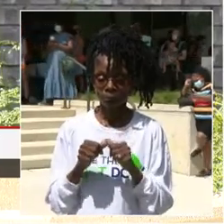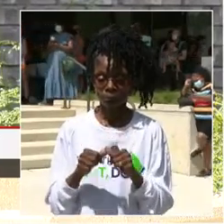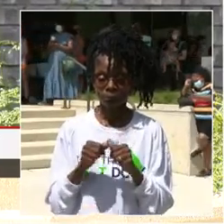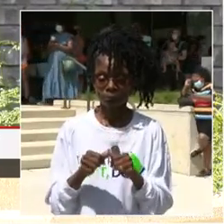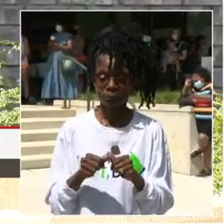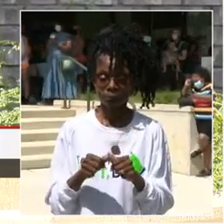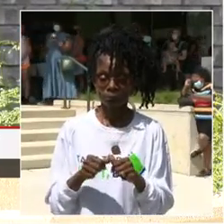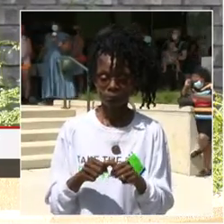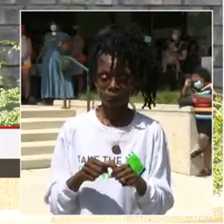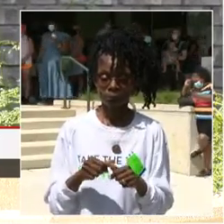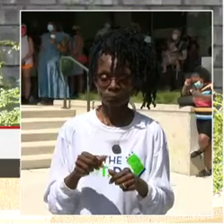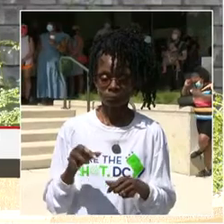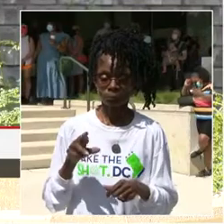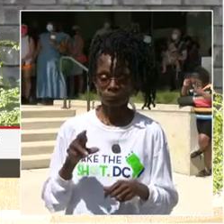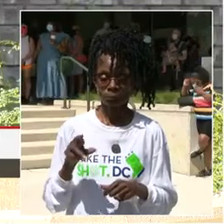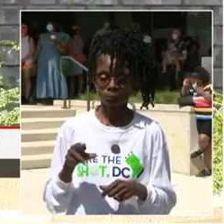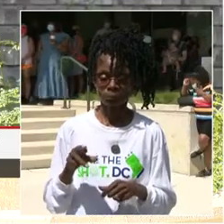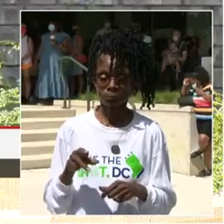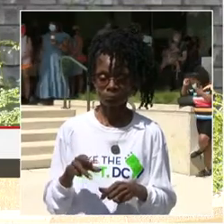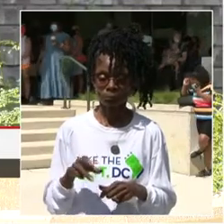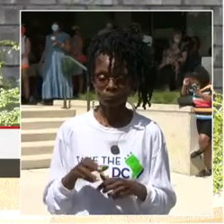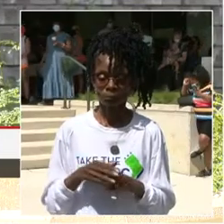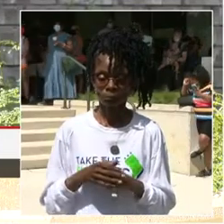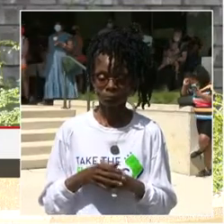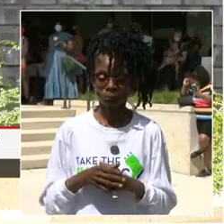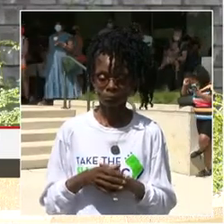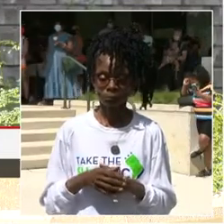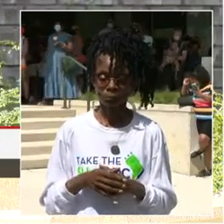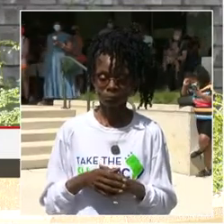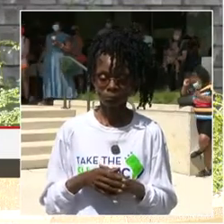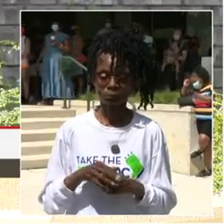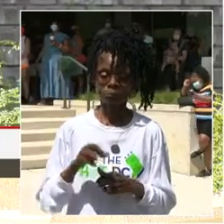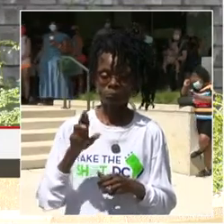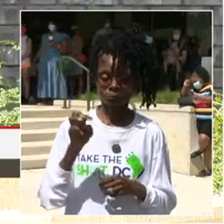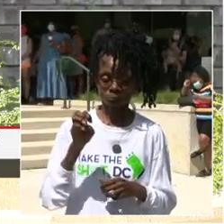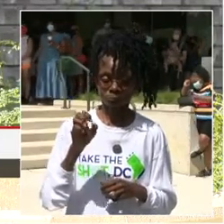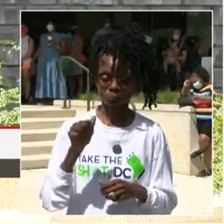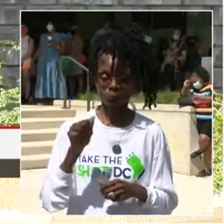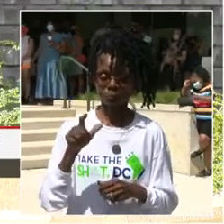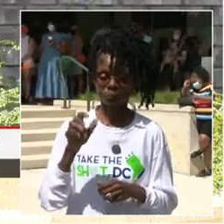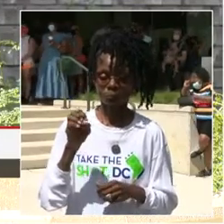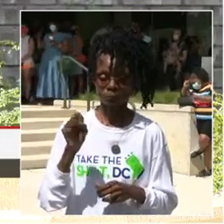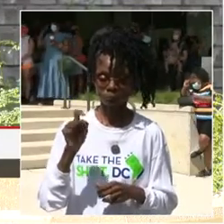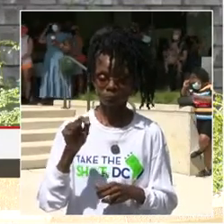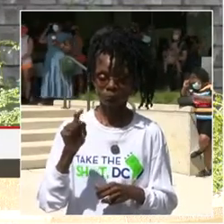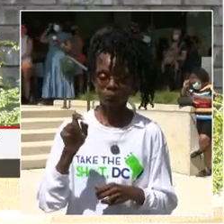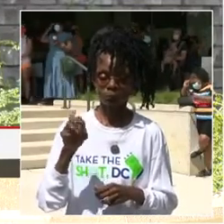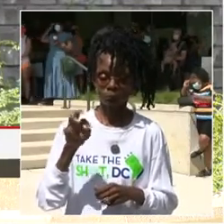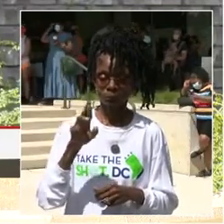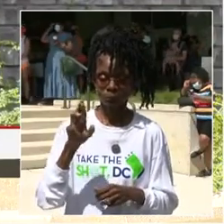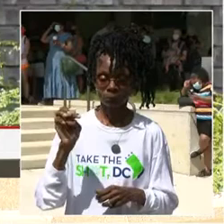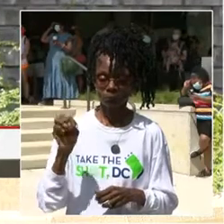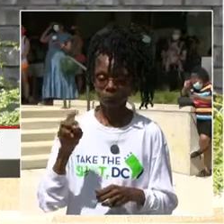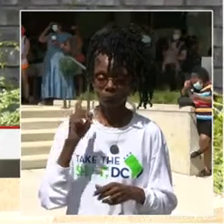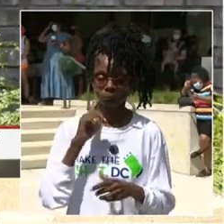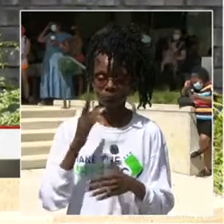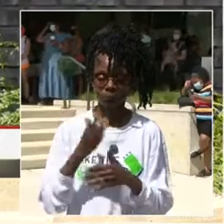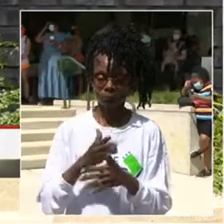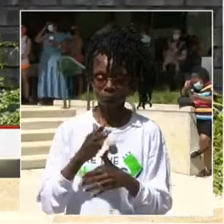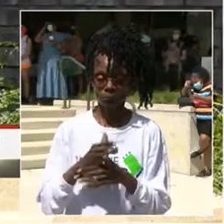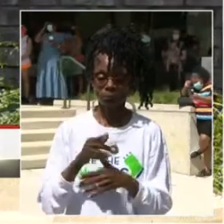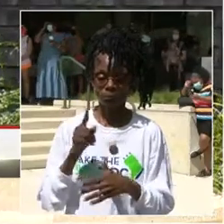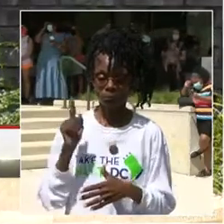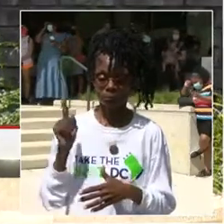Columbia. Banneker is the ideal host for this day-long back-to-school celebration because this modernized space